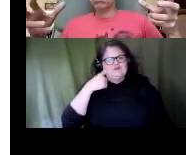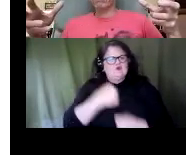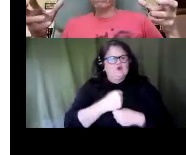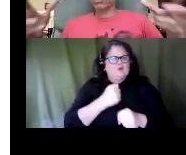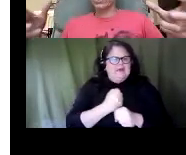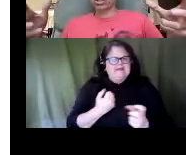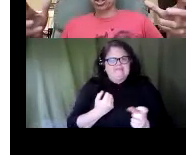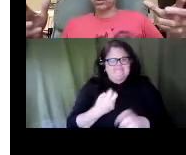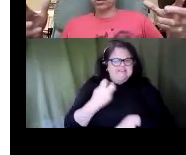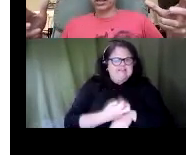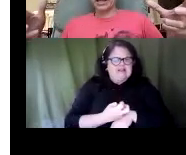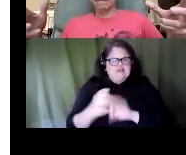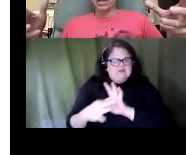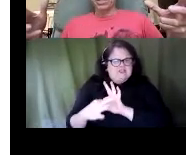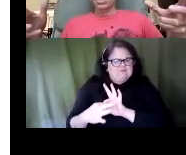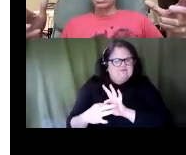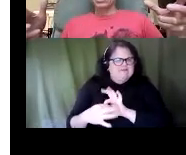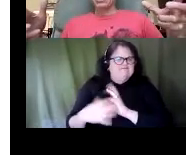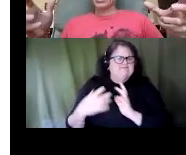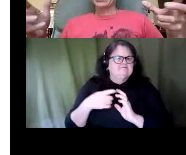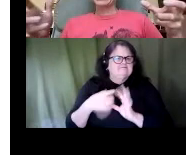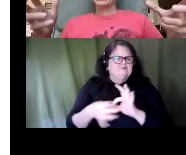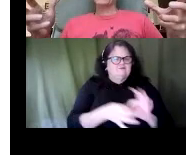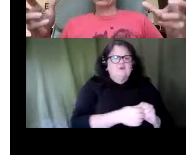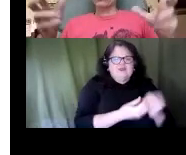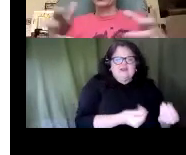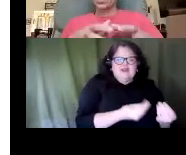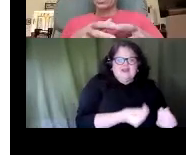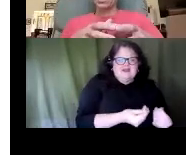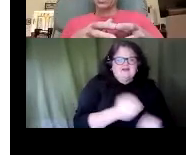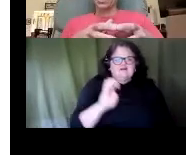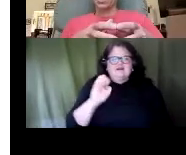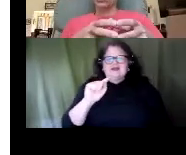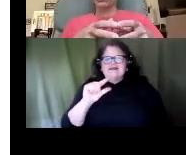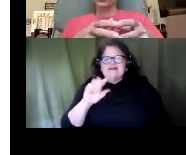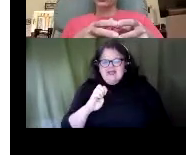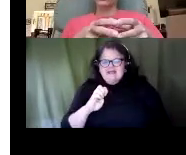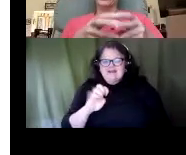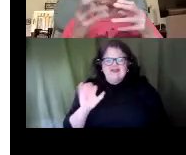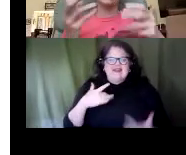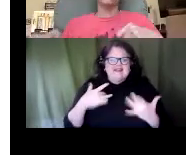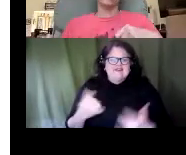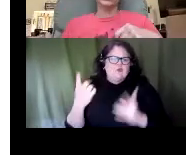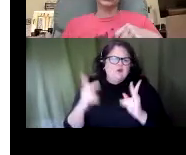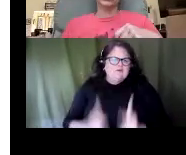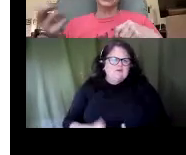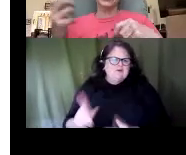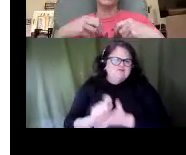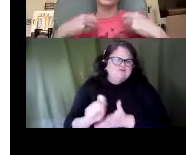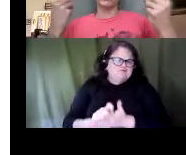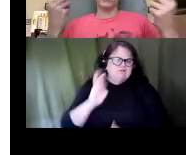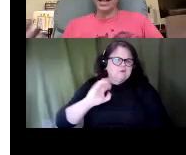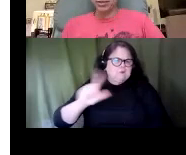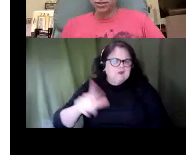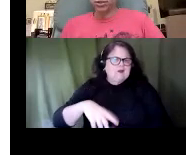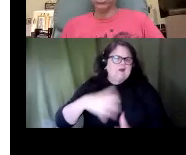solid relationships with land. Estate planning tends to be a one-sided thing. It's one person who might write into their will or trust, I